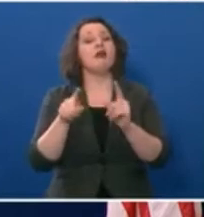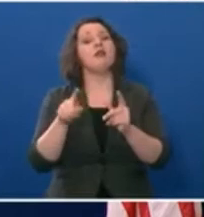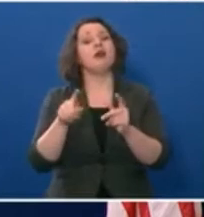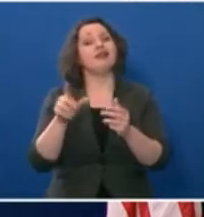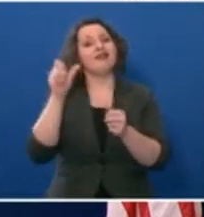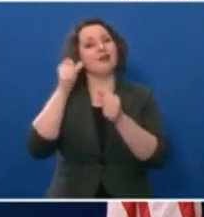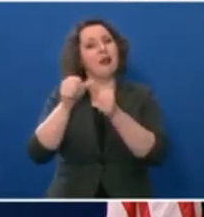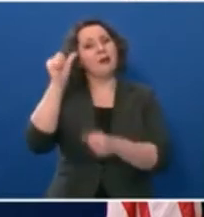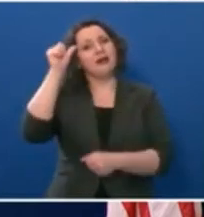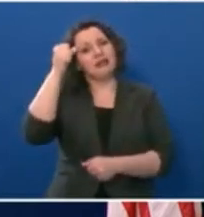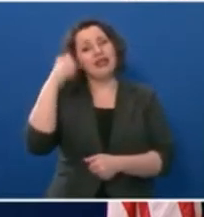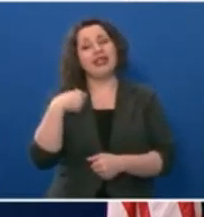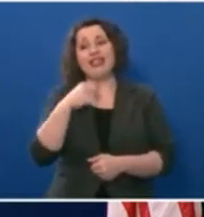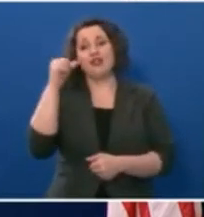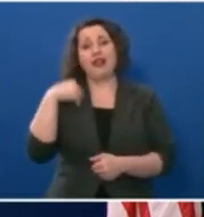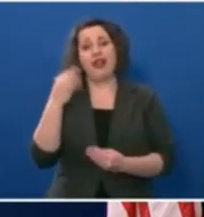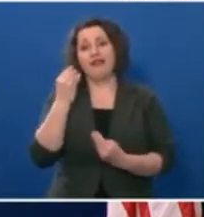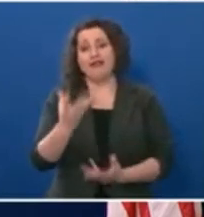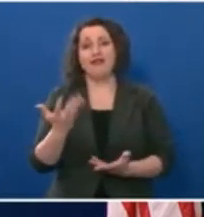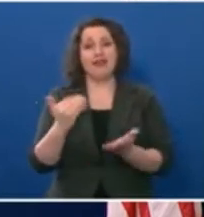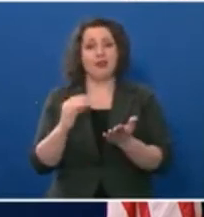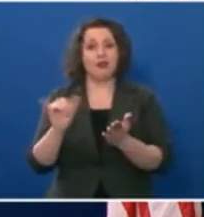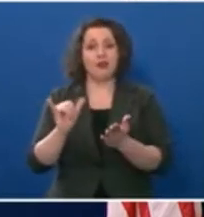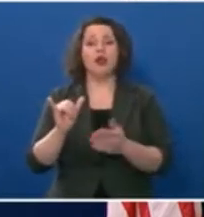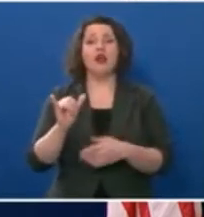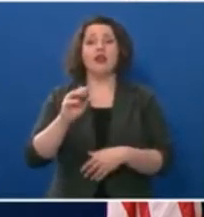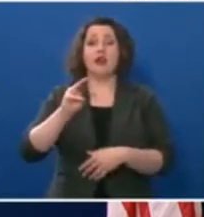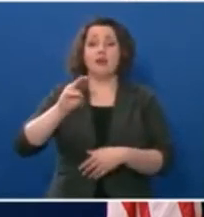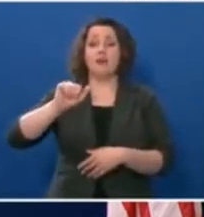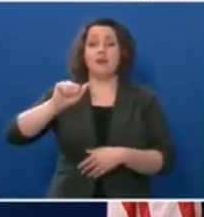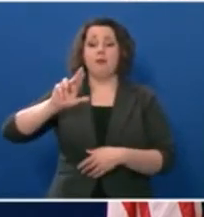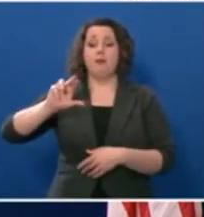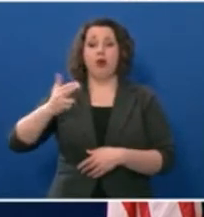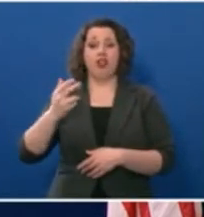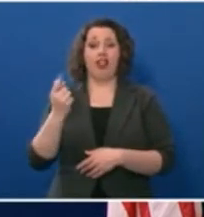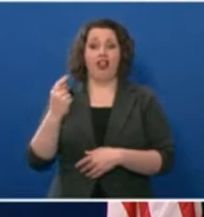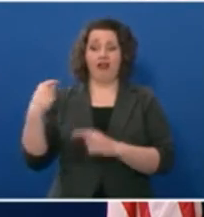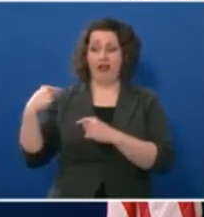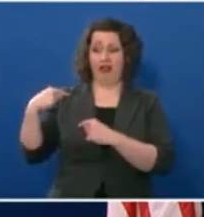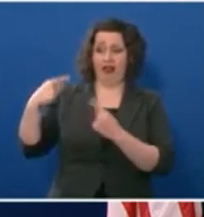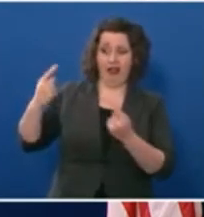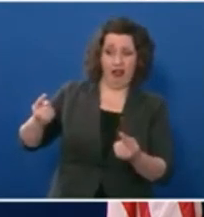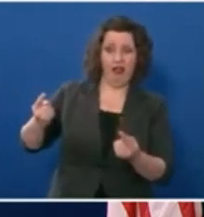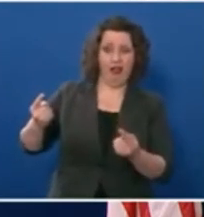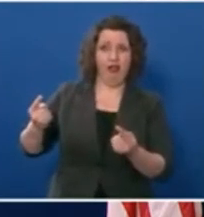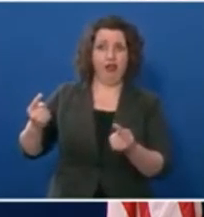said this to you yesterday, since about March 11th, we have been in